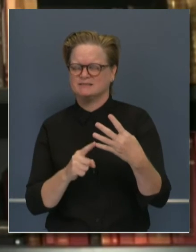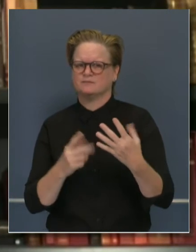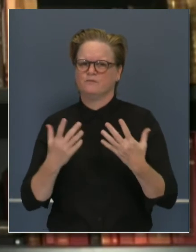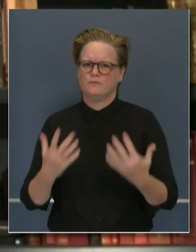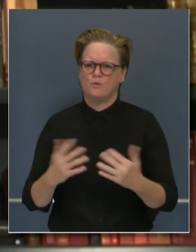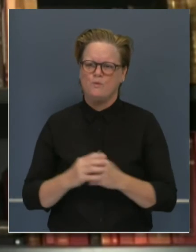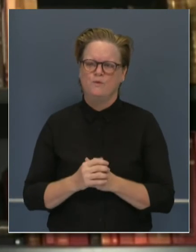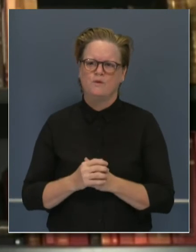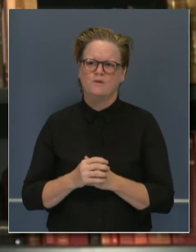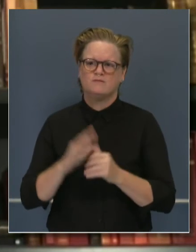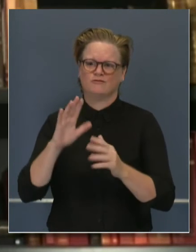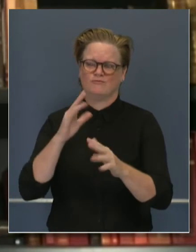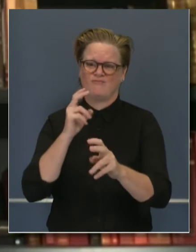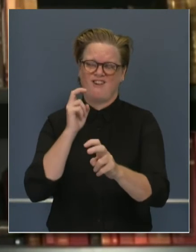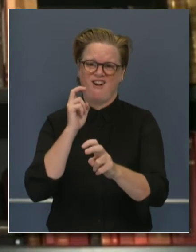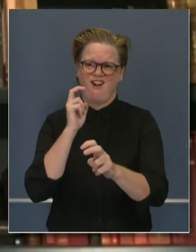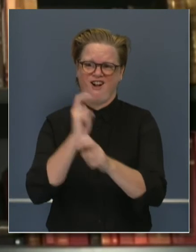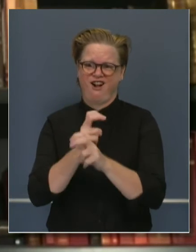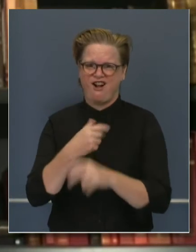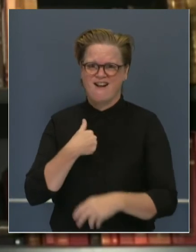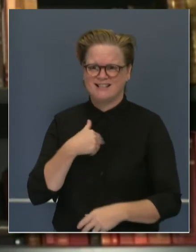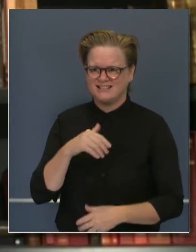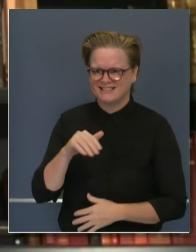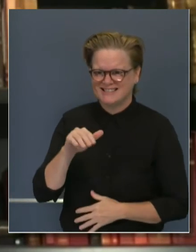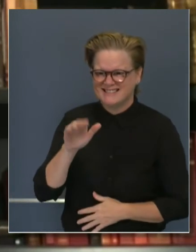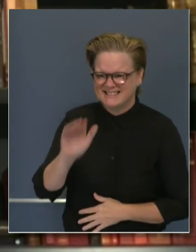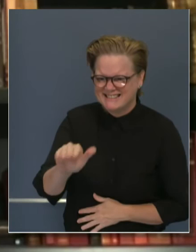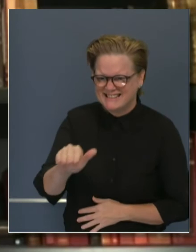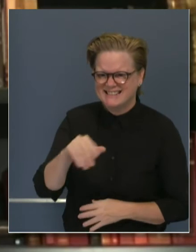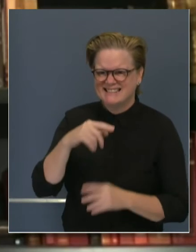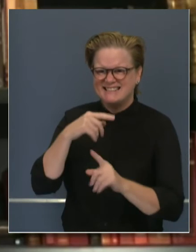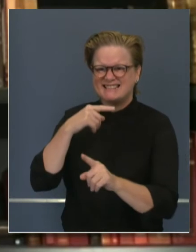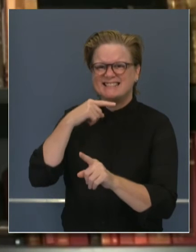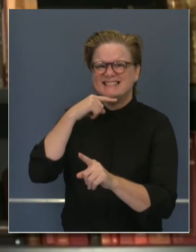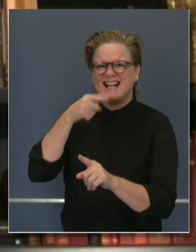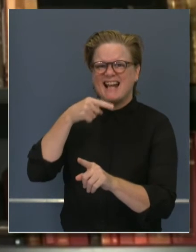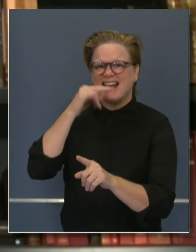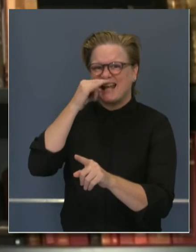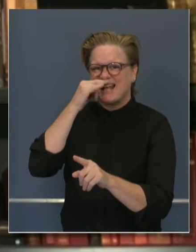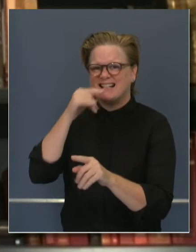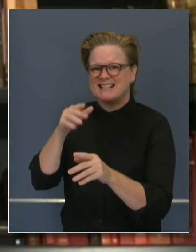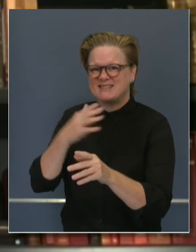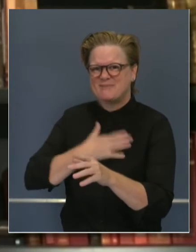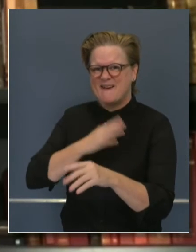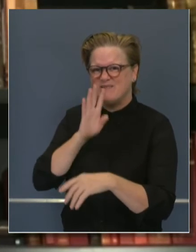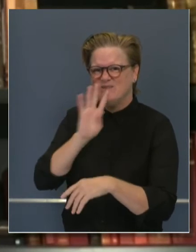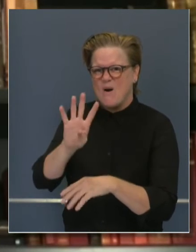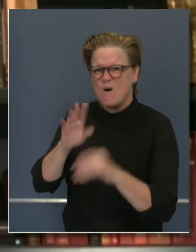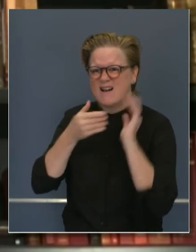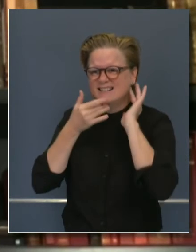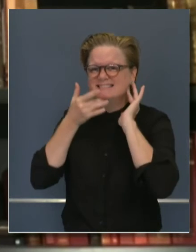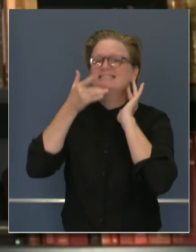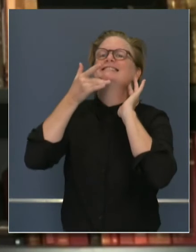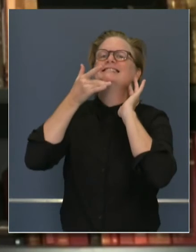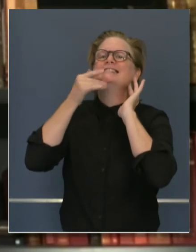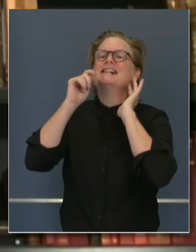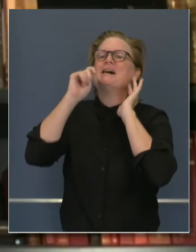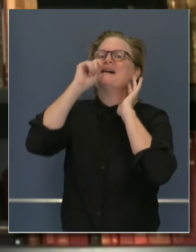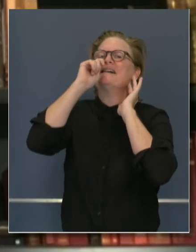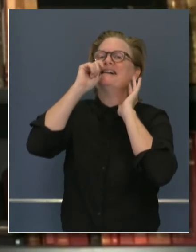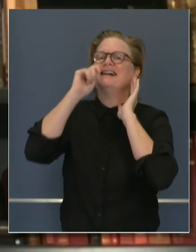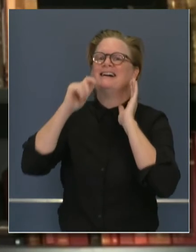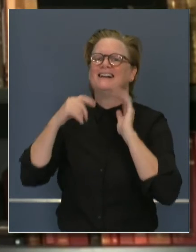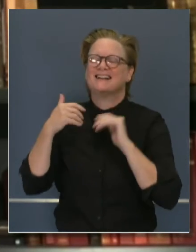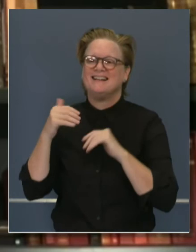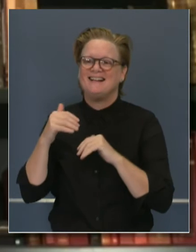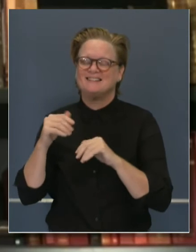sit and get tested with nasal swab. And fortunately, all of us in the household, currently in